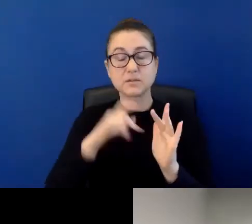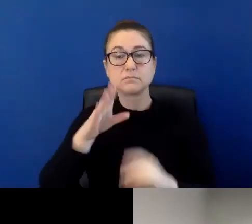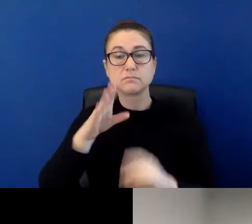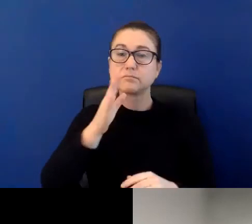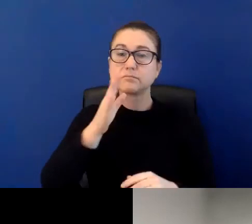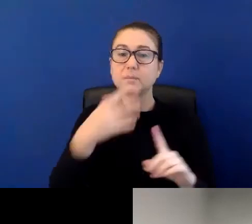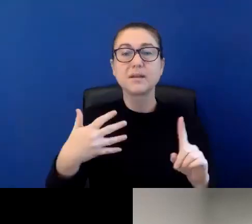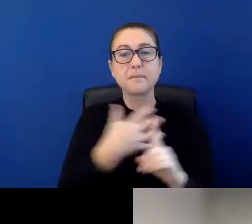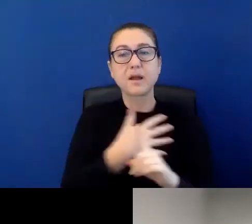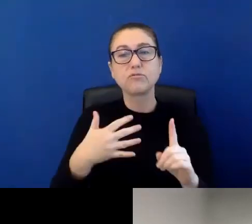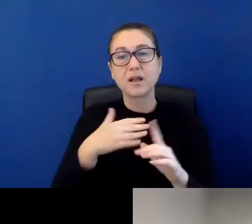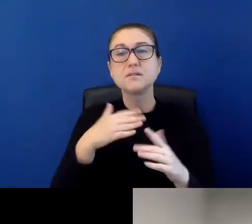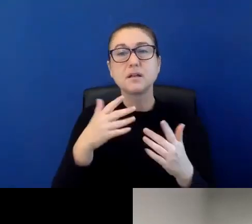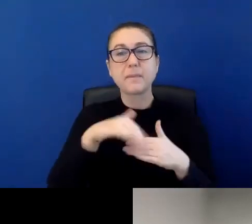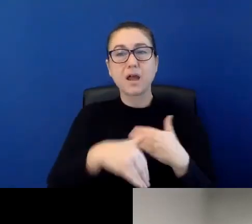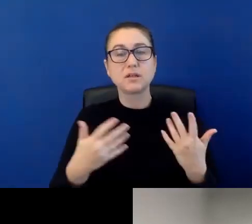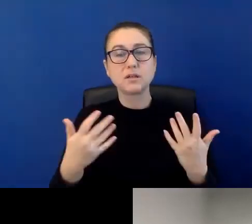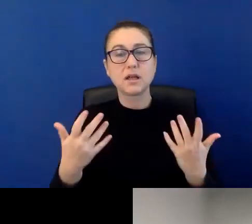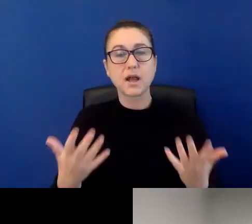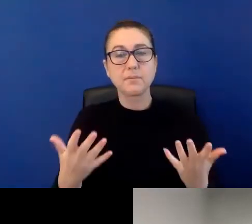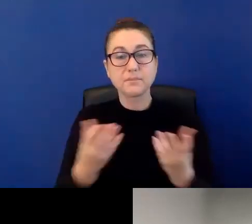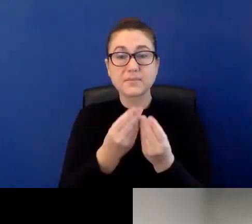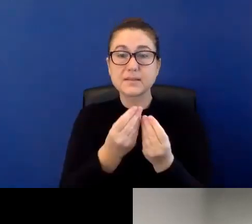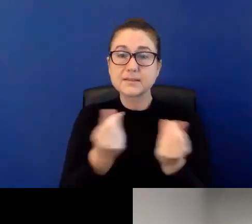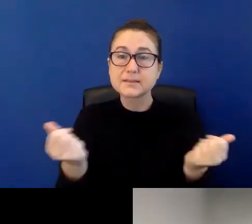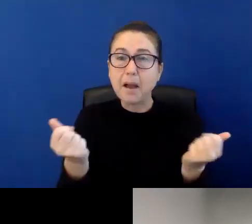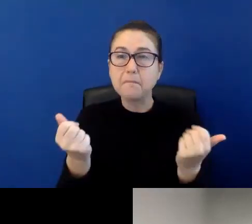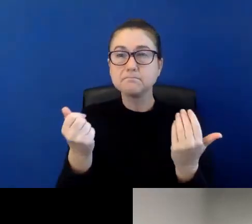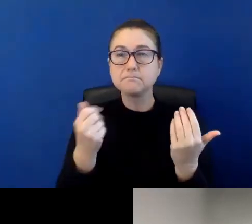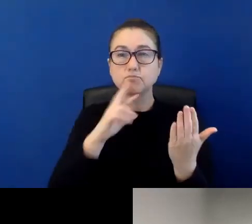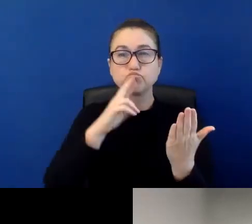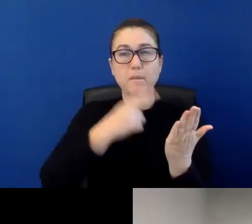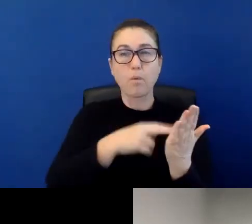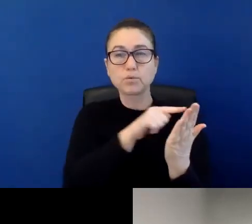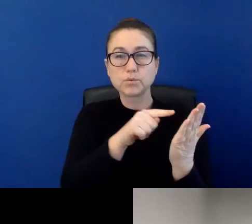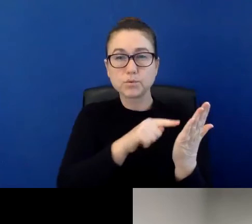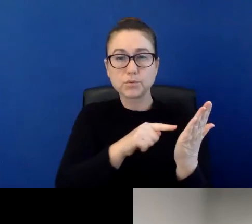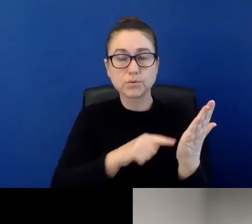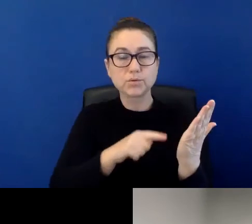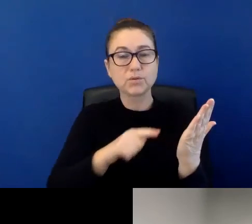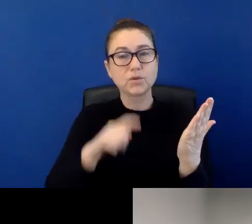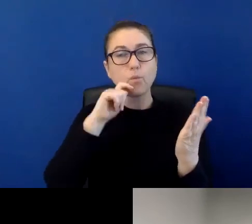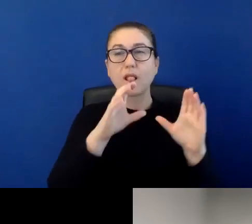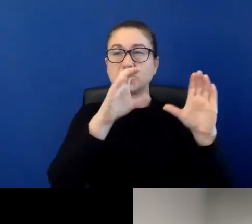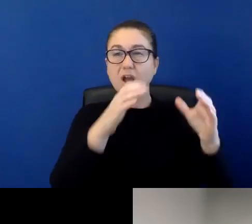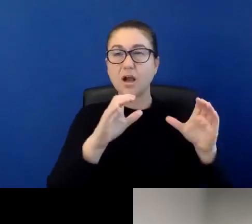bit of background about some of the aspects of our report. We're going to deal with it in chunks,